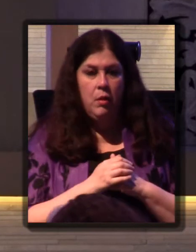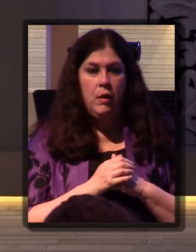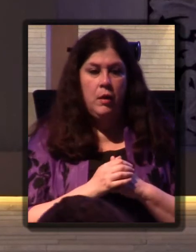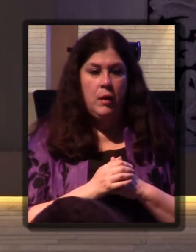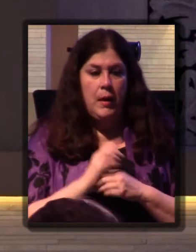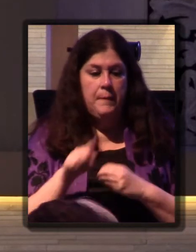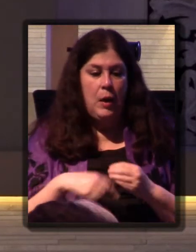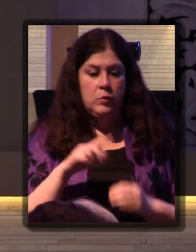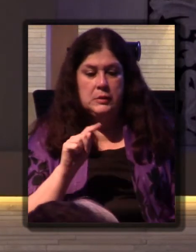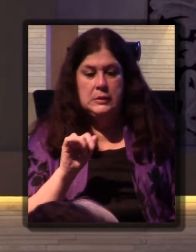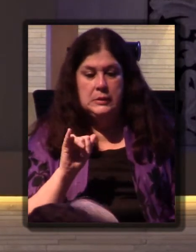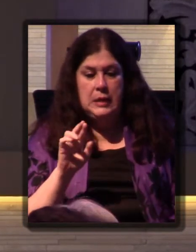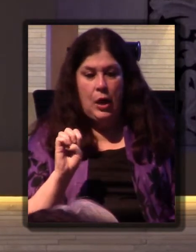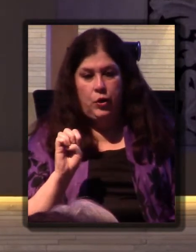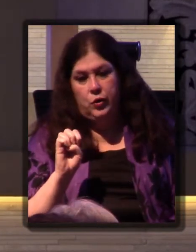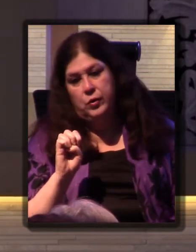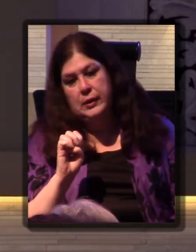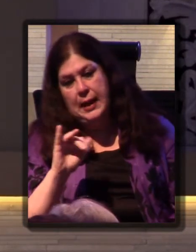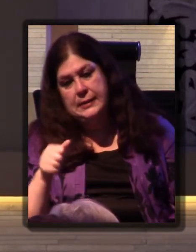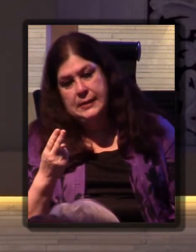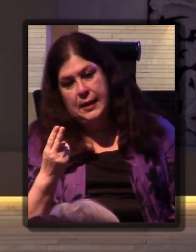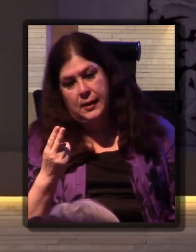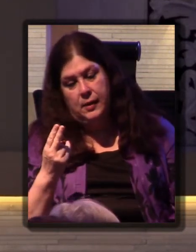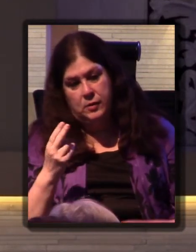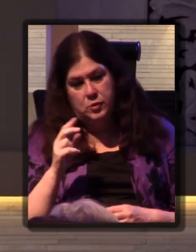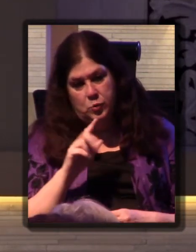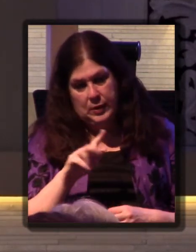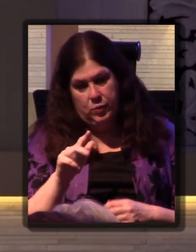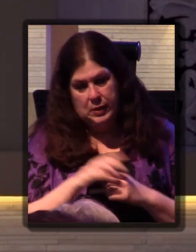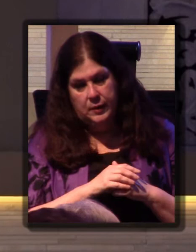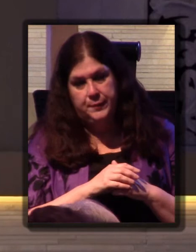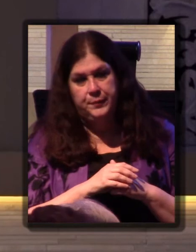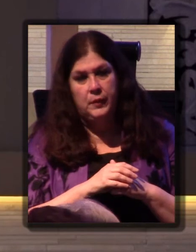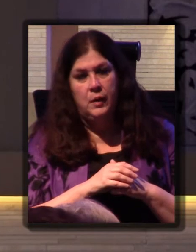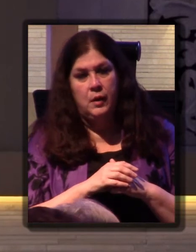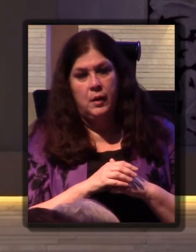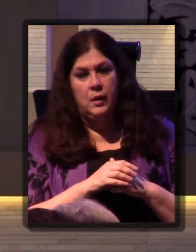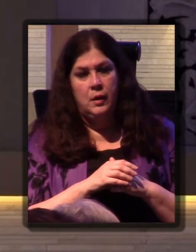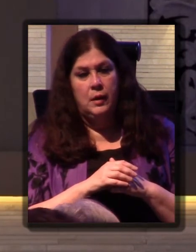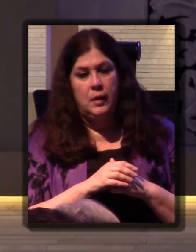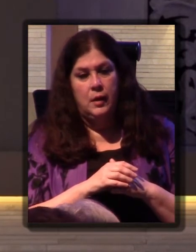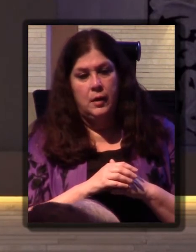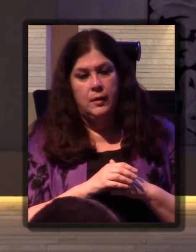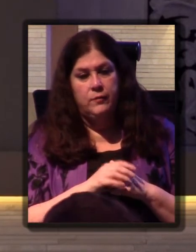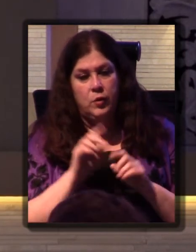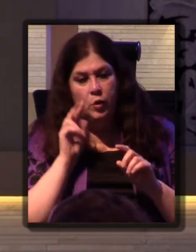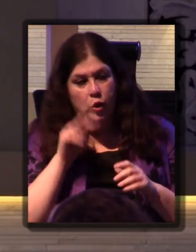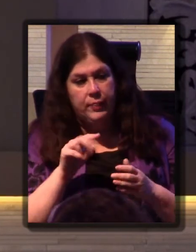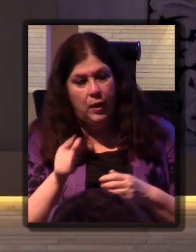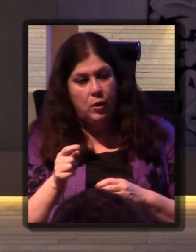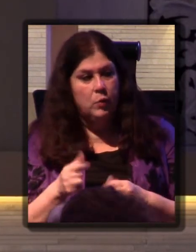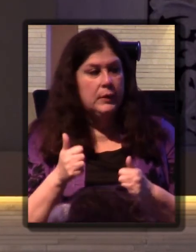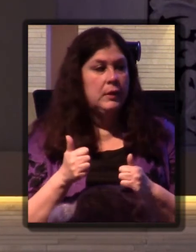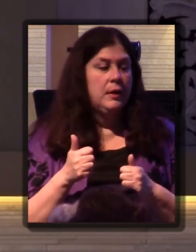oracle, the oracle about Tyre in Isaiah 23, verses 1 to 18. And if you'll turn